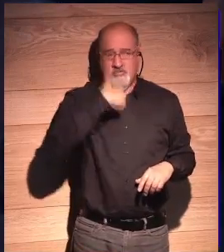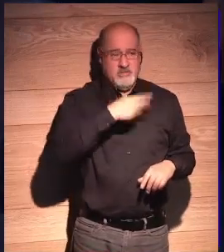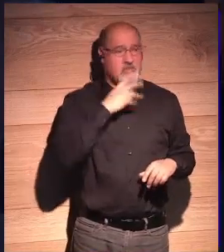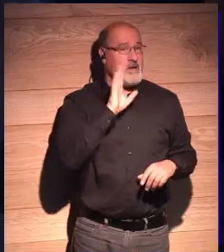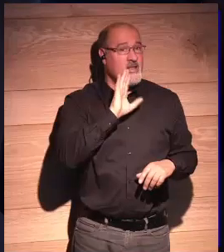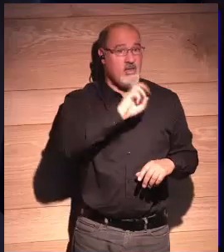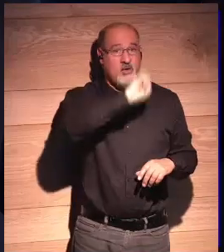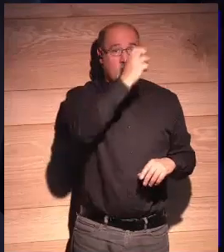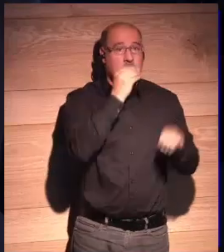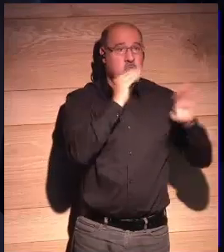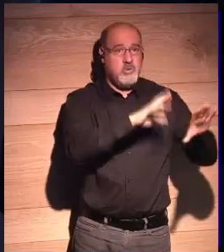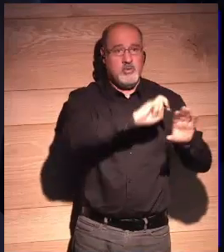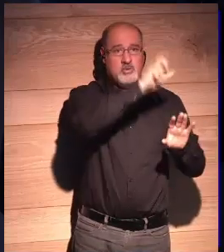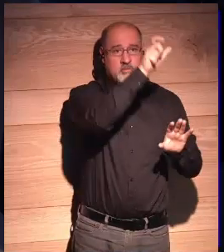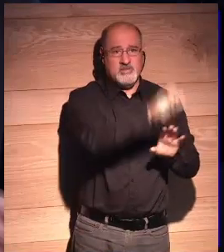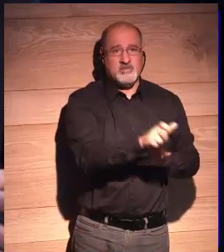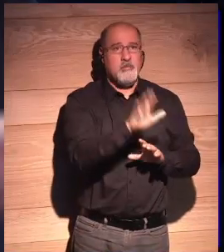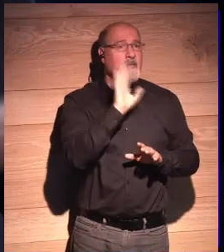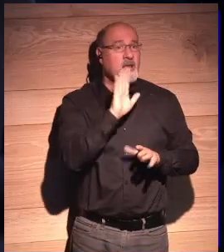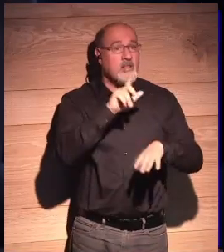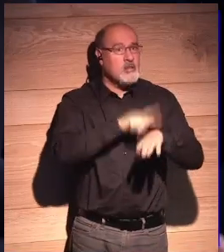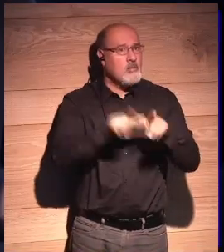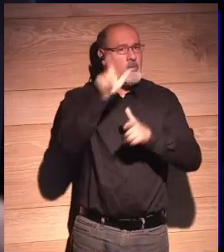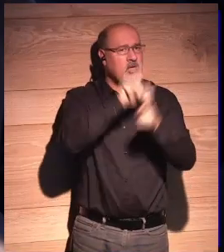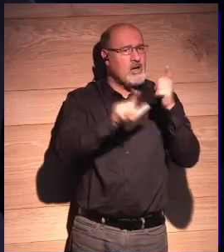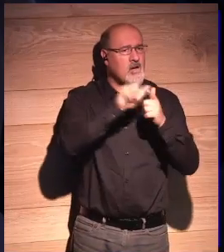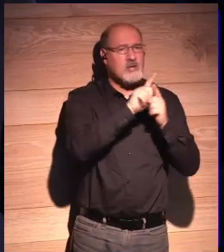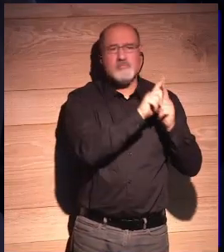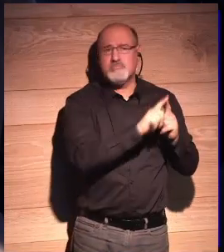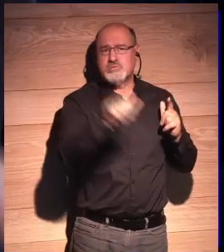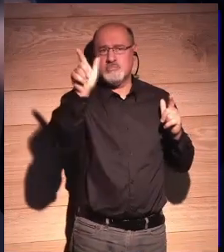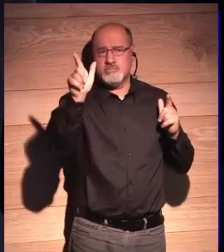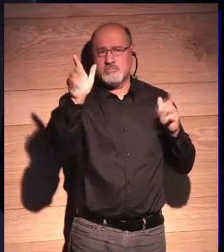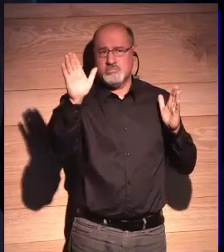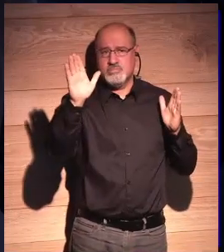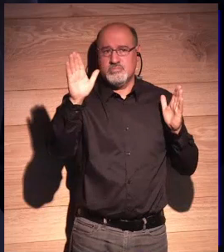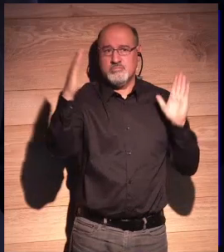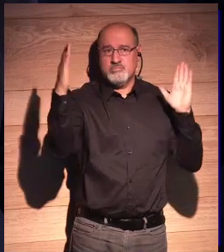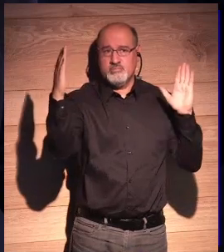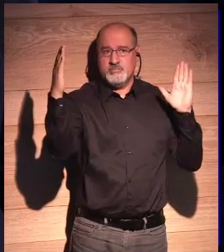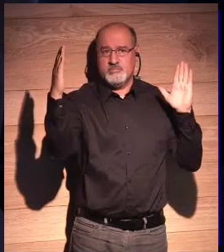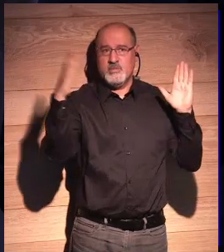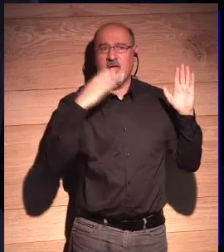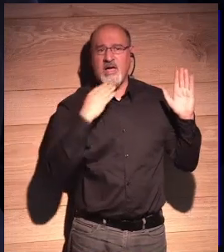like time traveling, like I was this old man going back to look at this younger version. Además